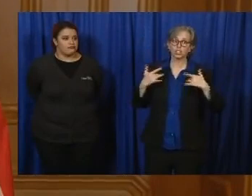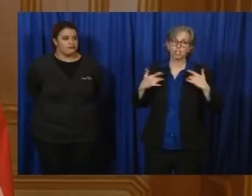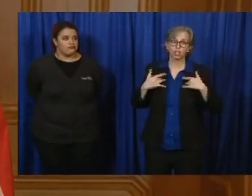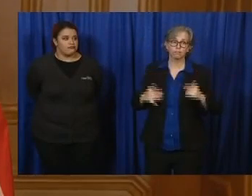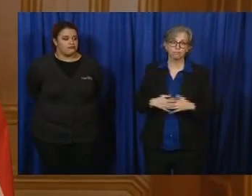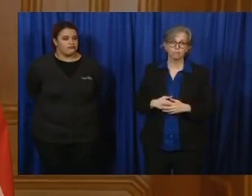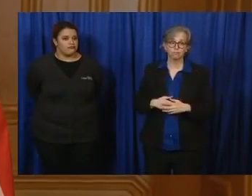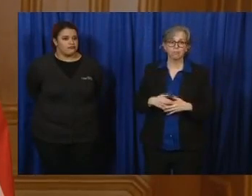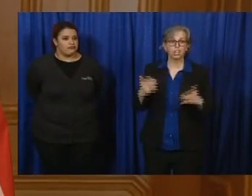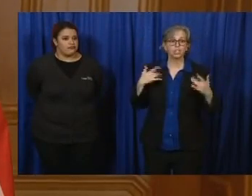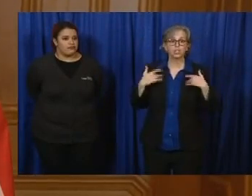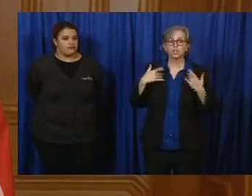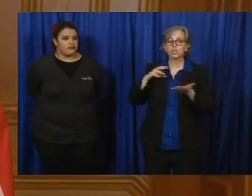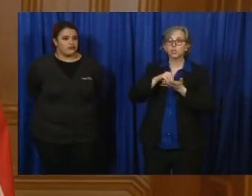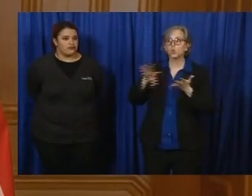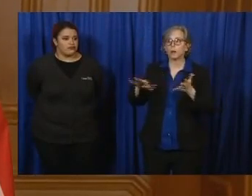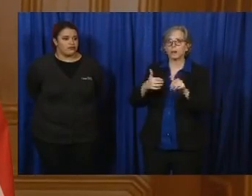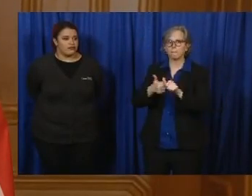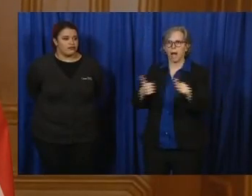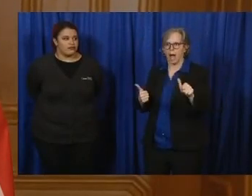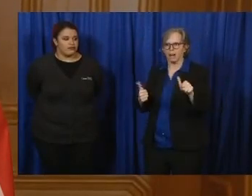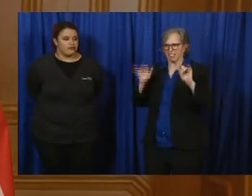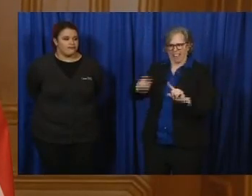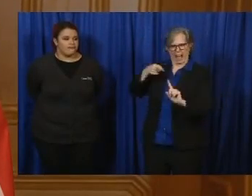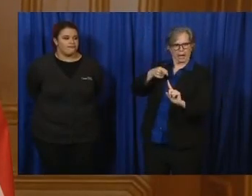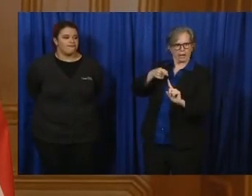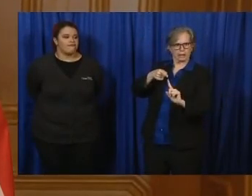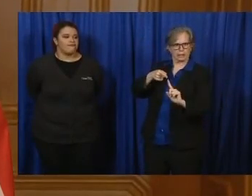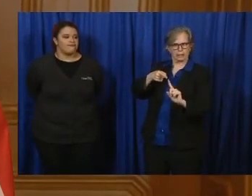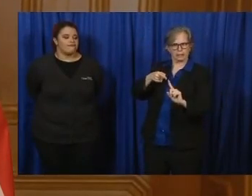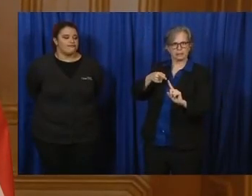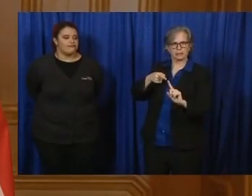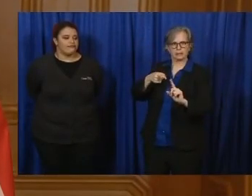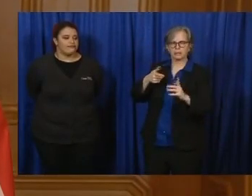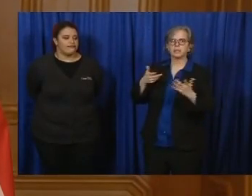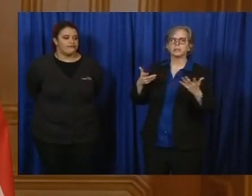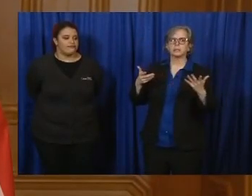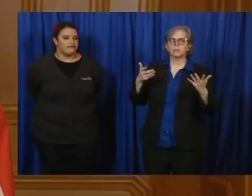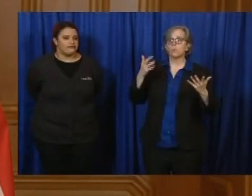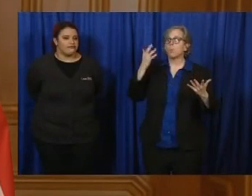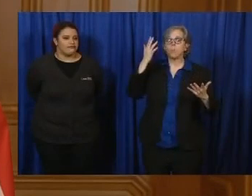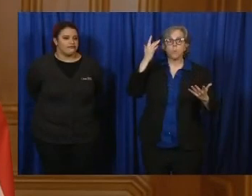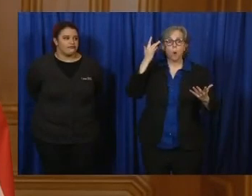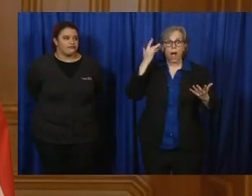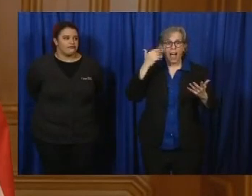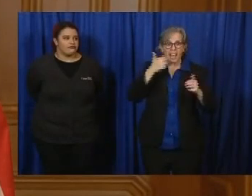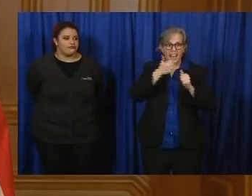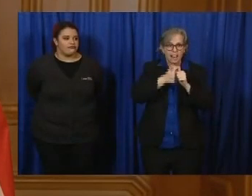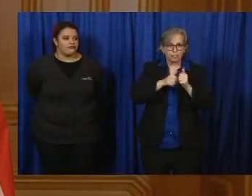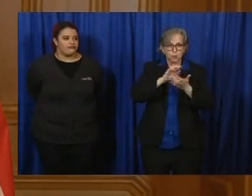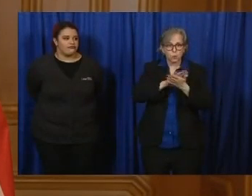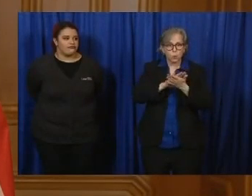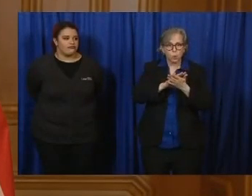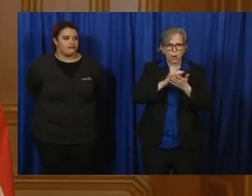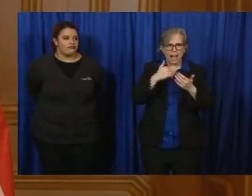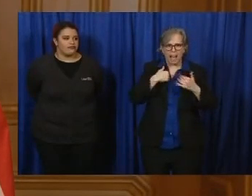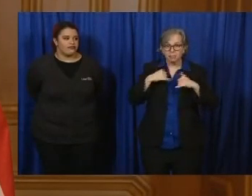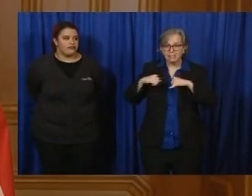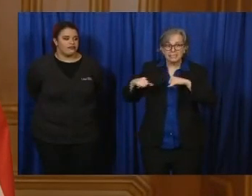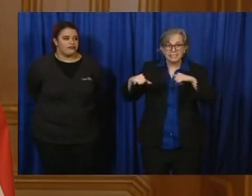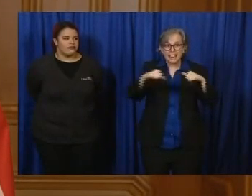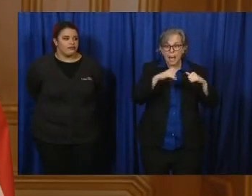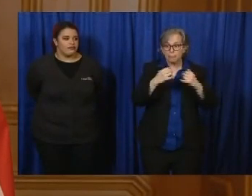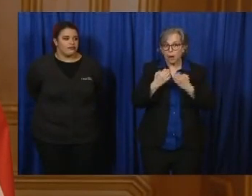be further behind. And the reason is that not every school has the same ability to do distance